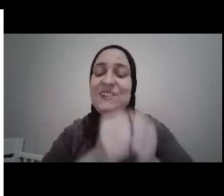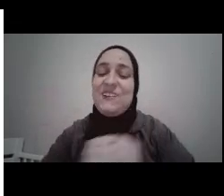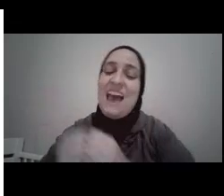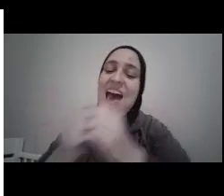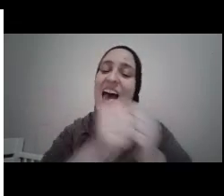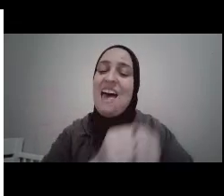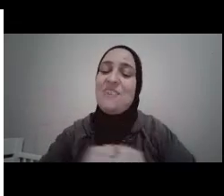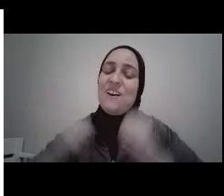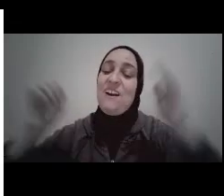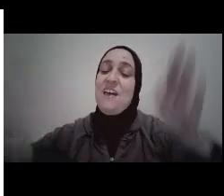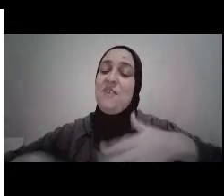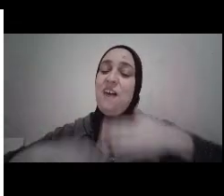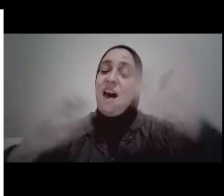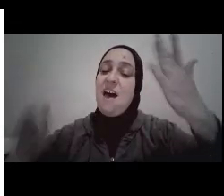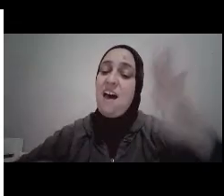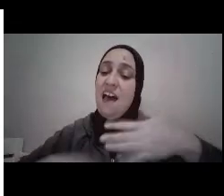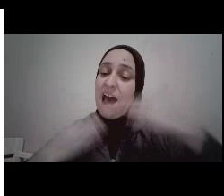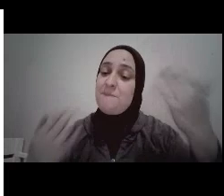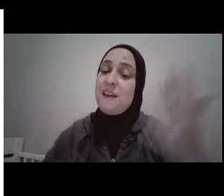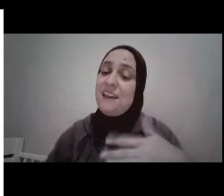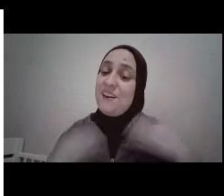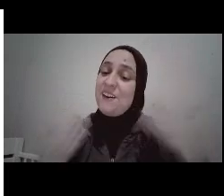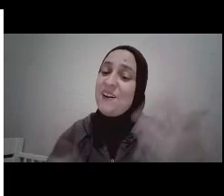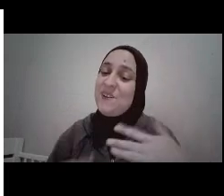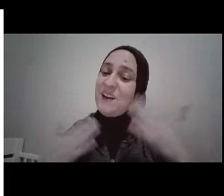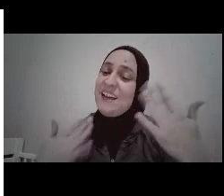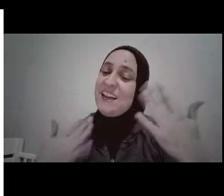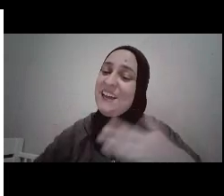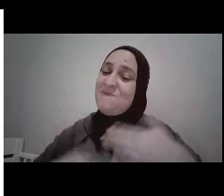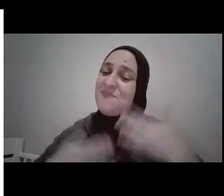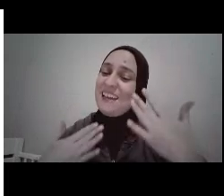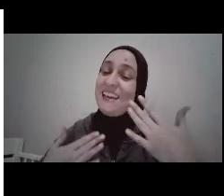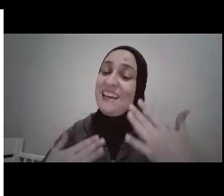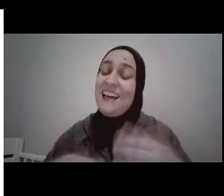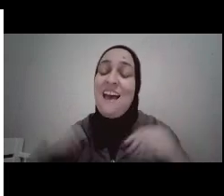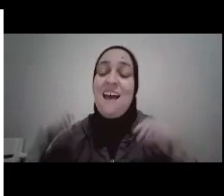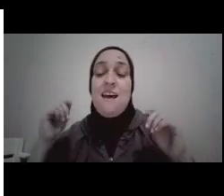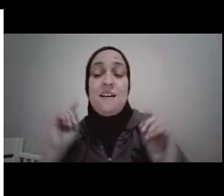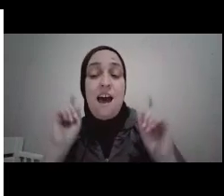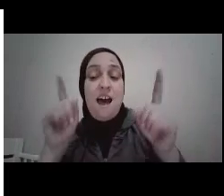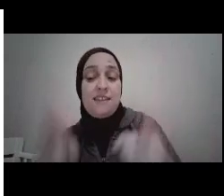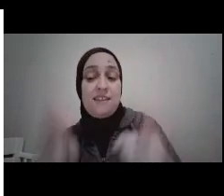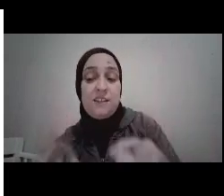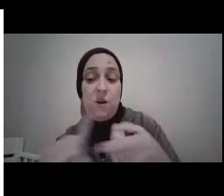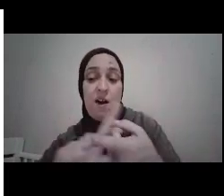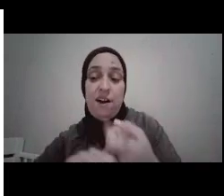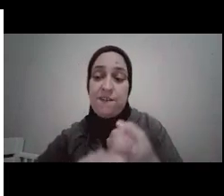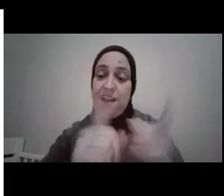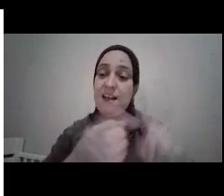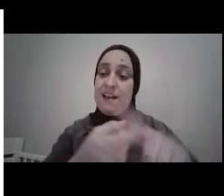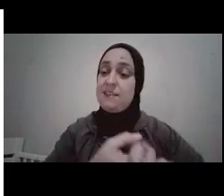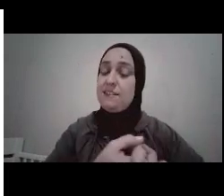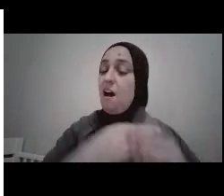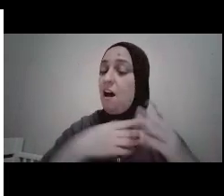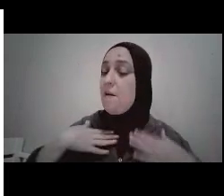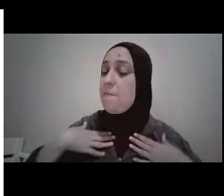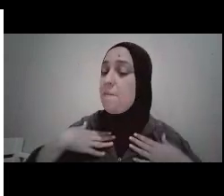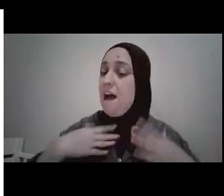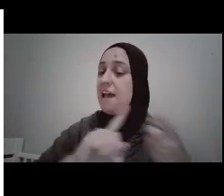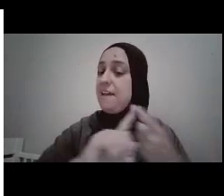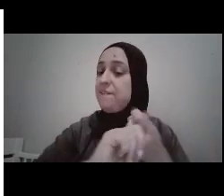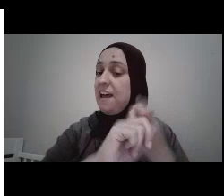get together, the happier we'll be. 'Cause your friends